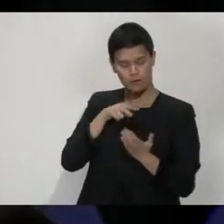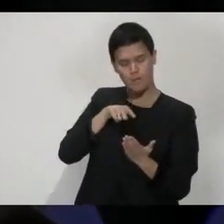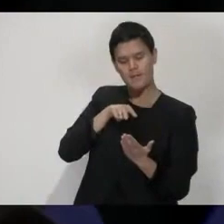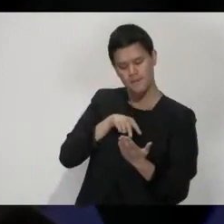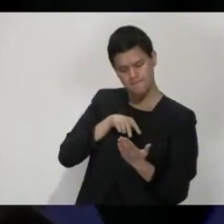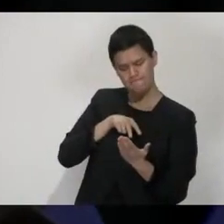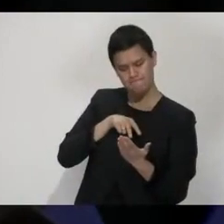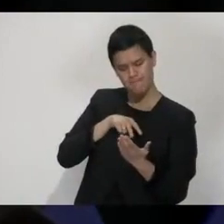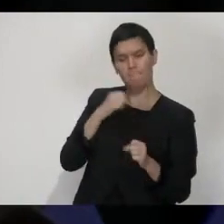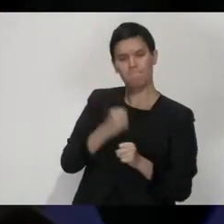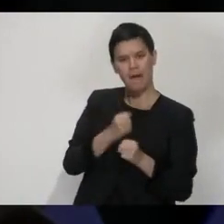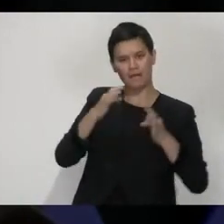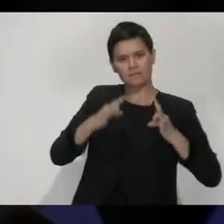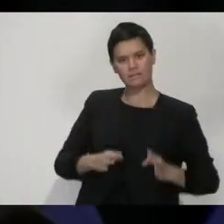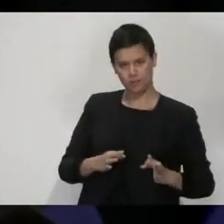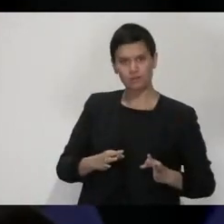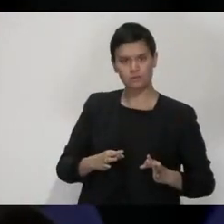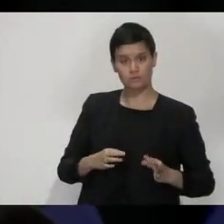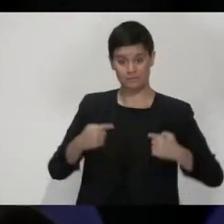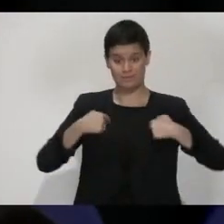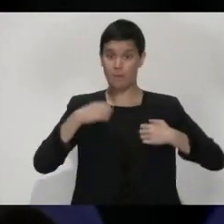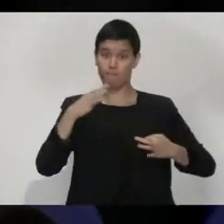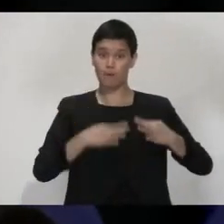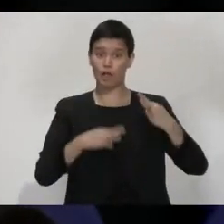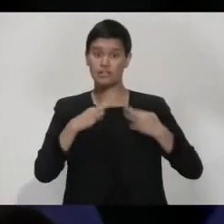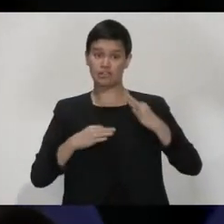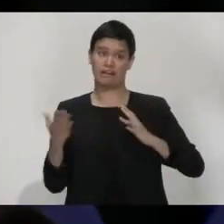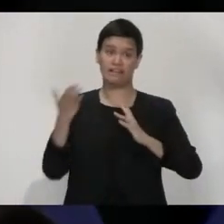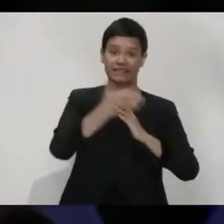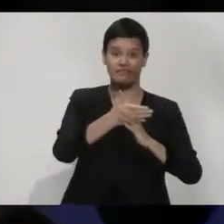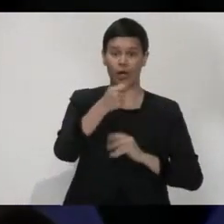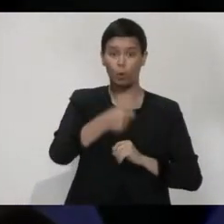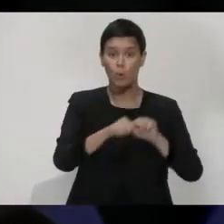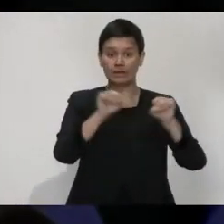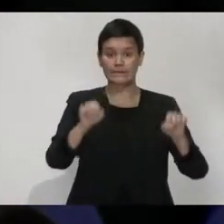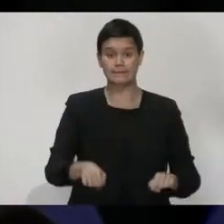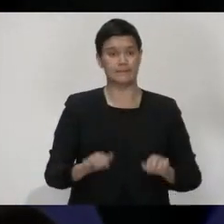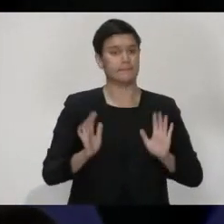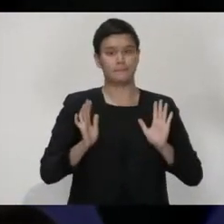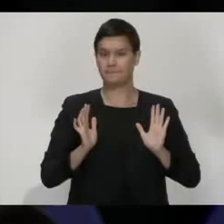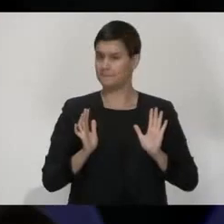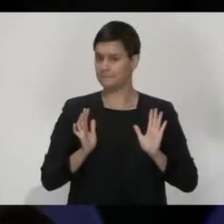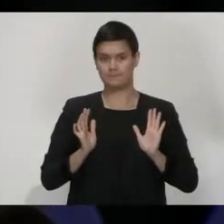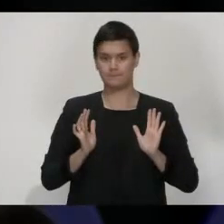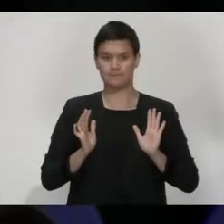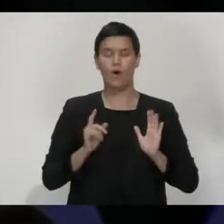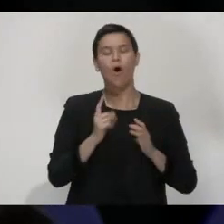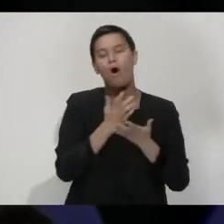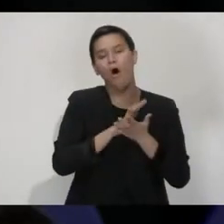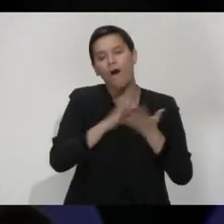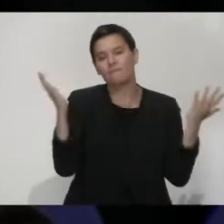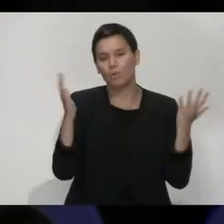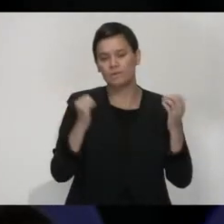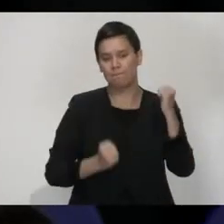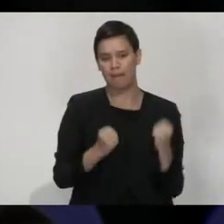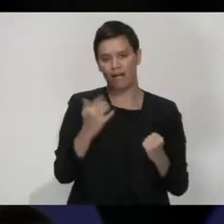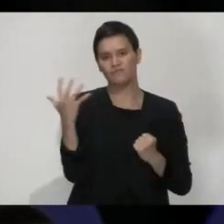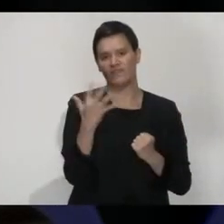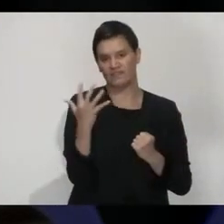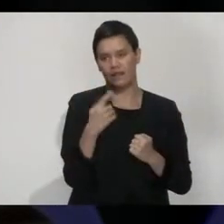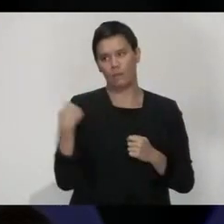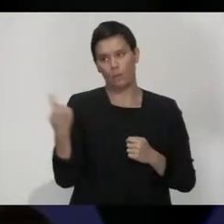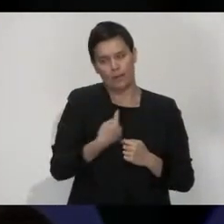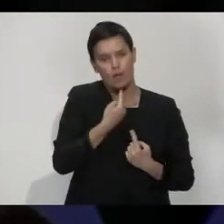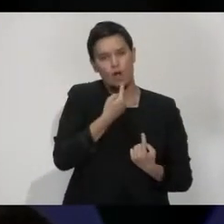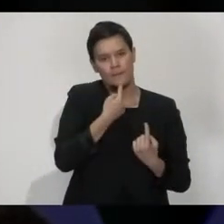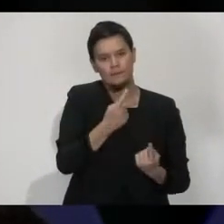unwise for politicians to intervene in that, perhaps with one very obvious recent exception, to be able to comment on those